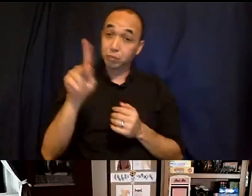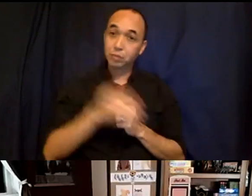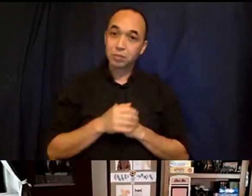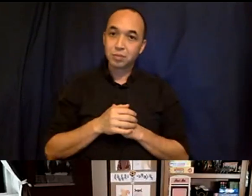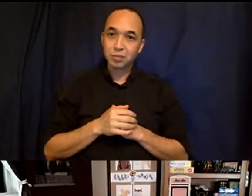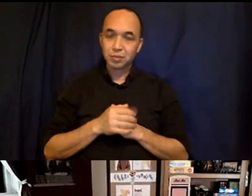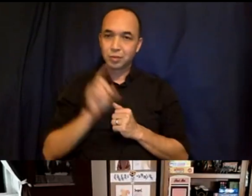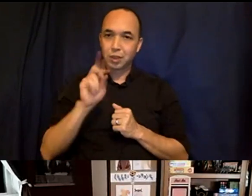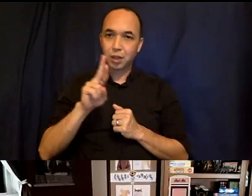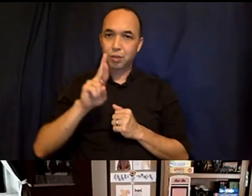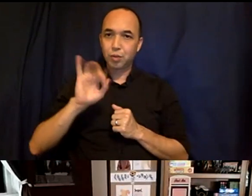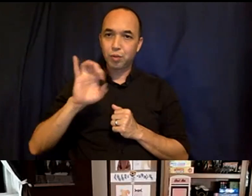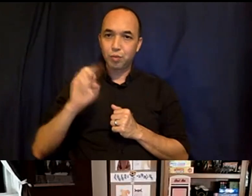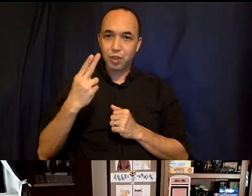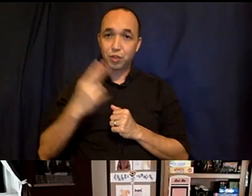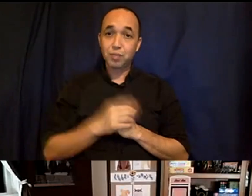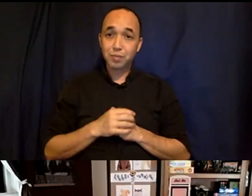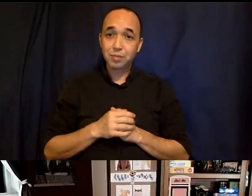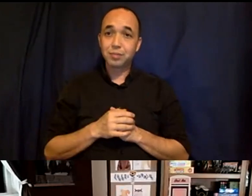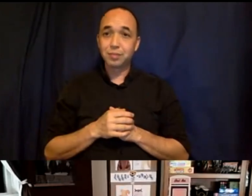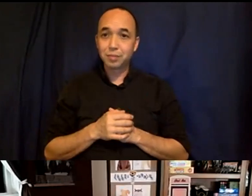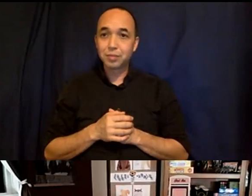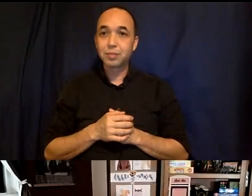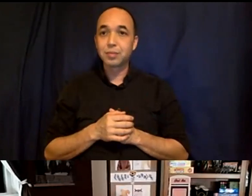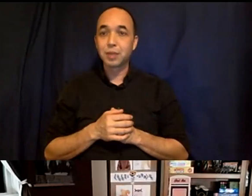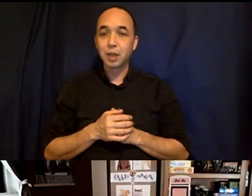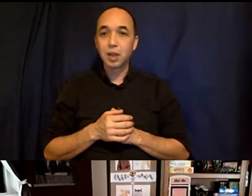So if I were to supposedly